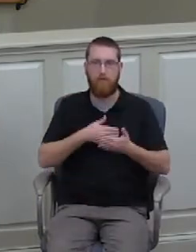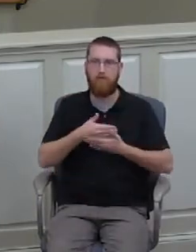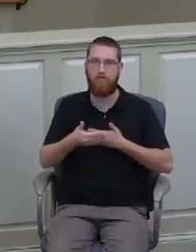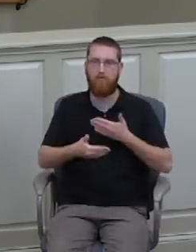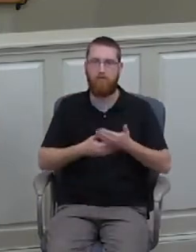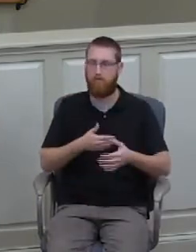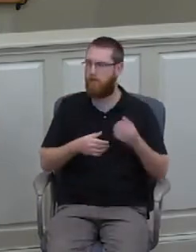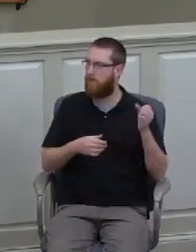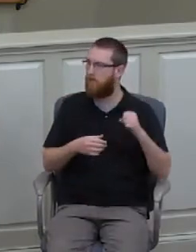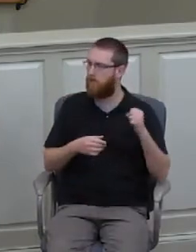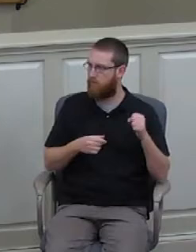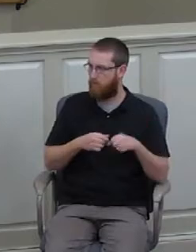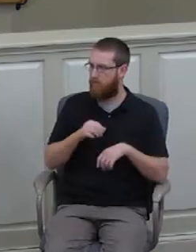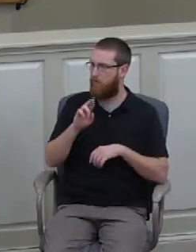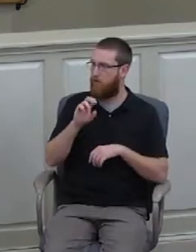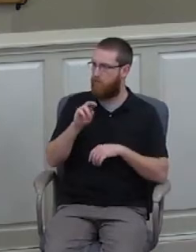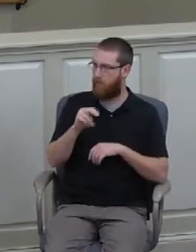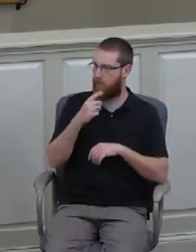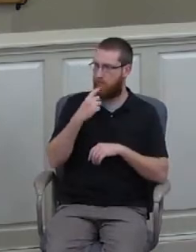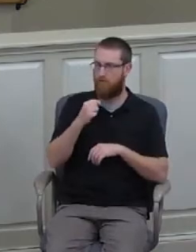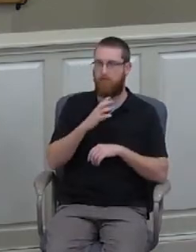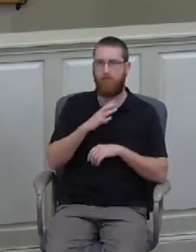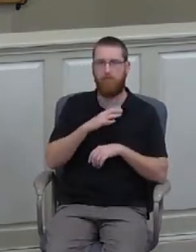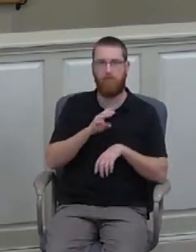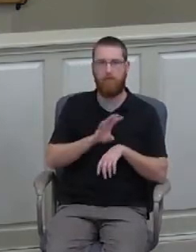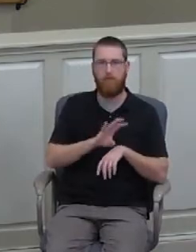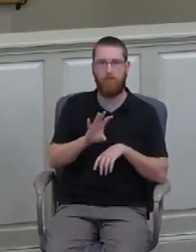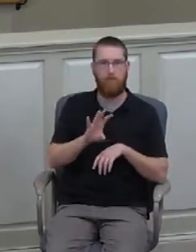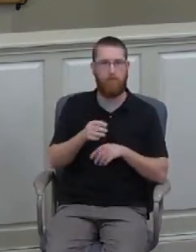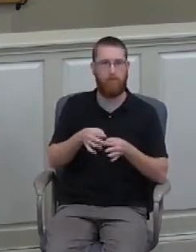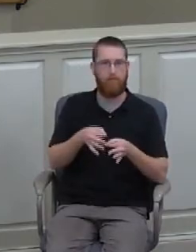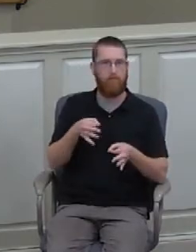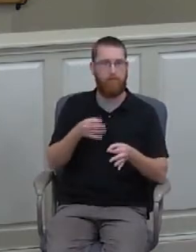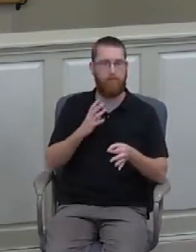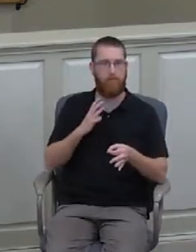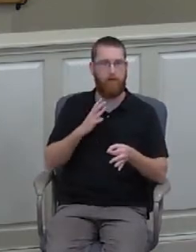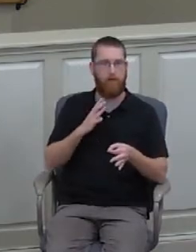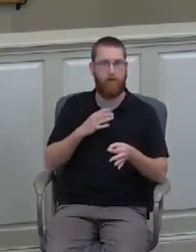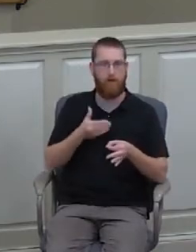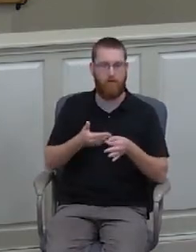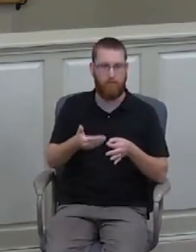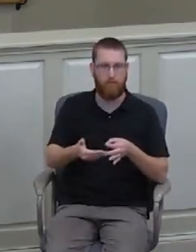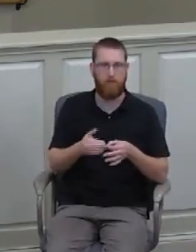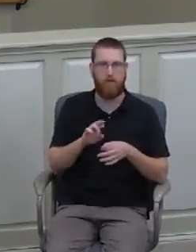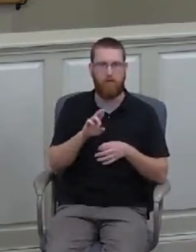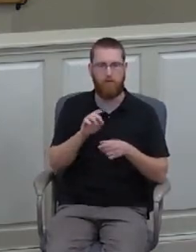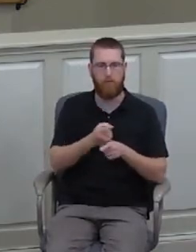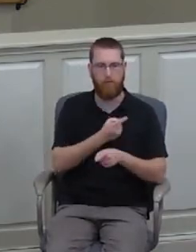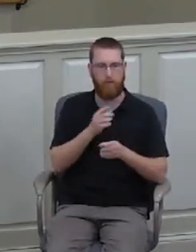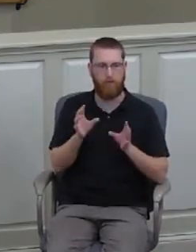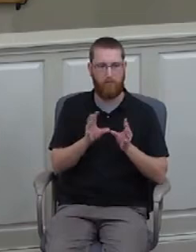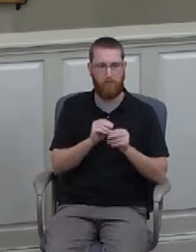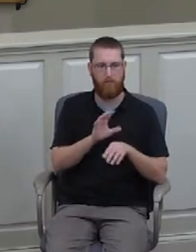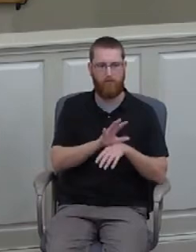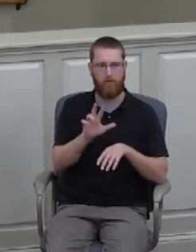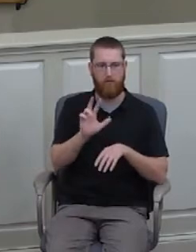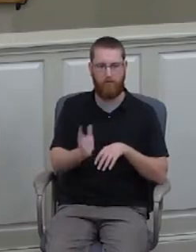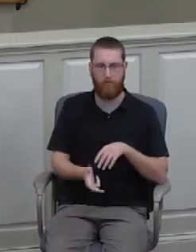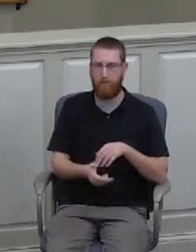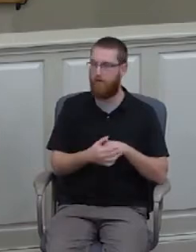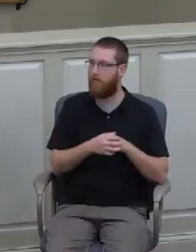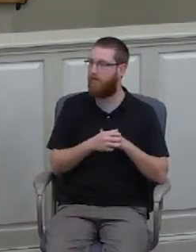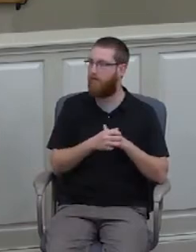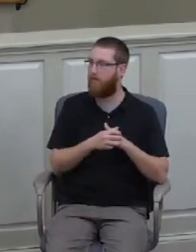think we can do that. We could start at 4 o'clock Okay. or some period of time there. Good deal.